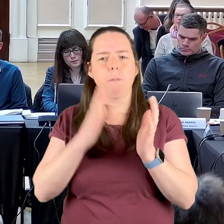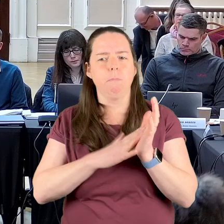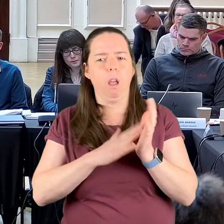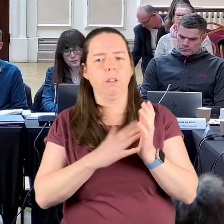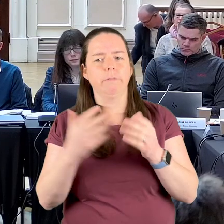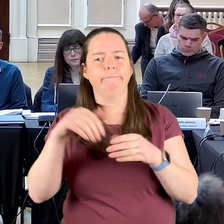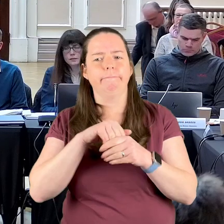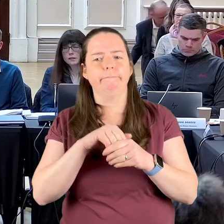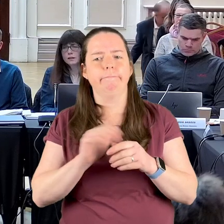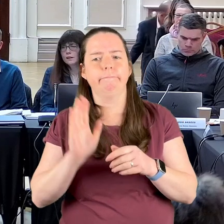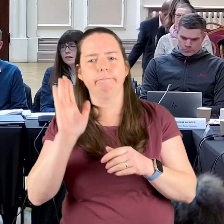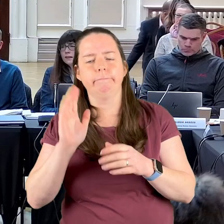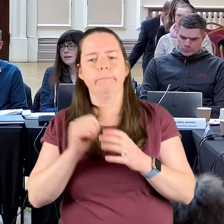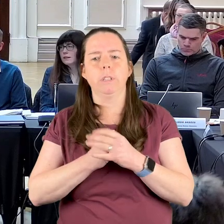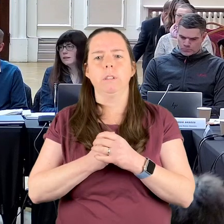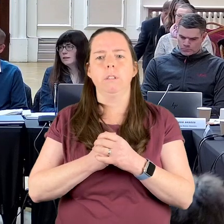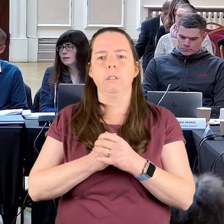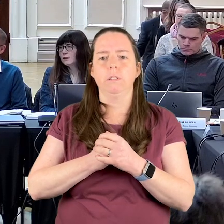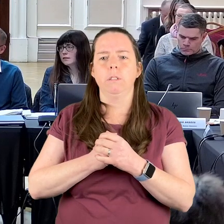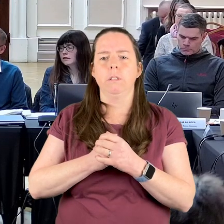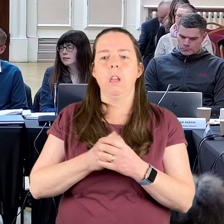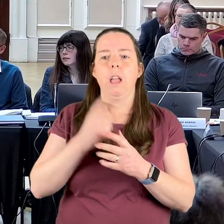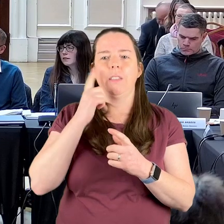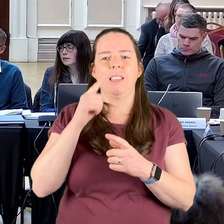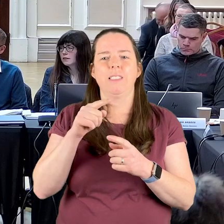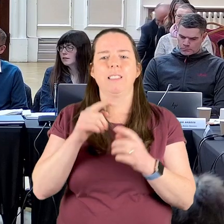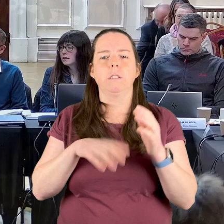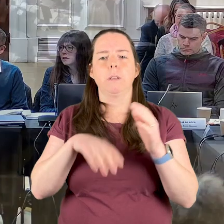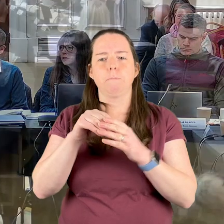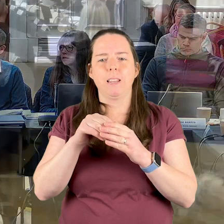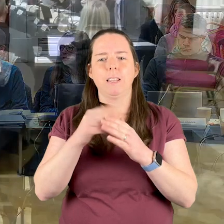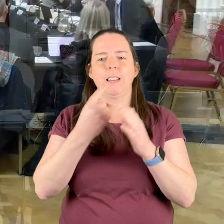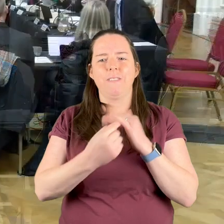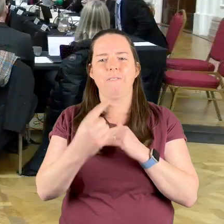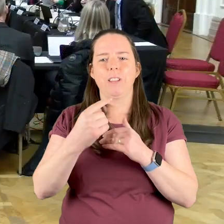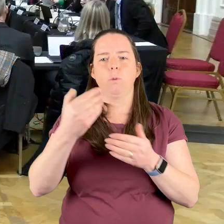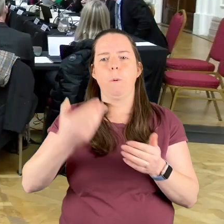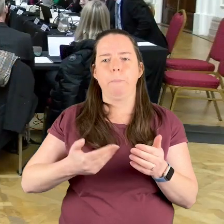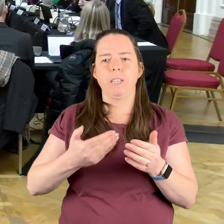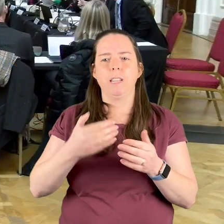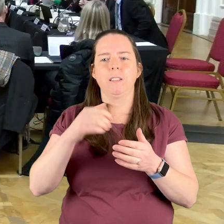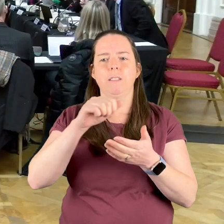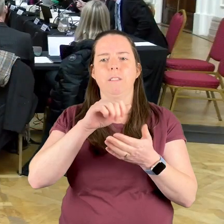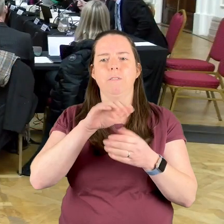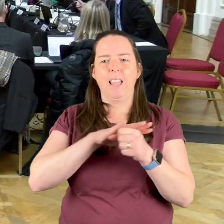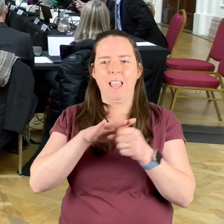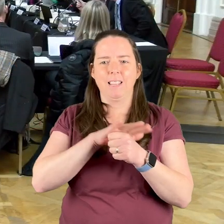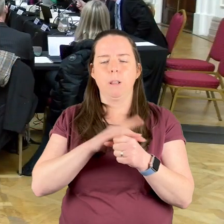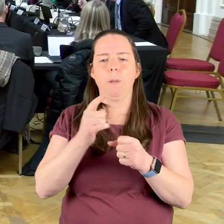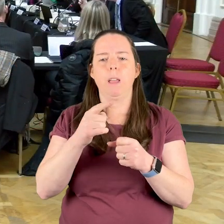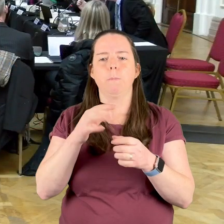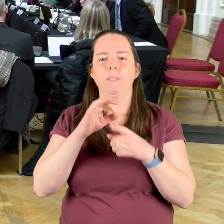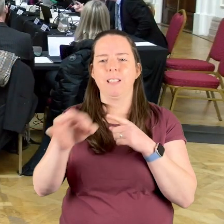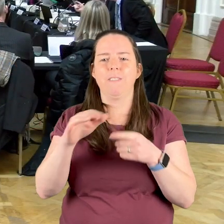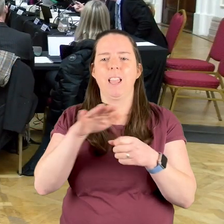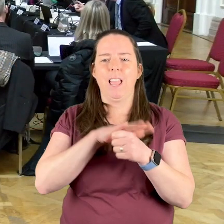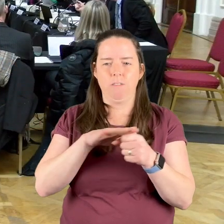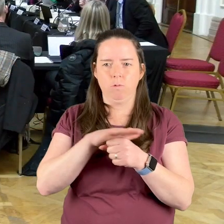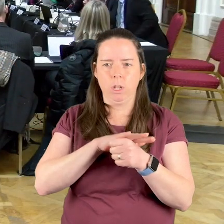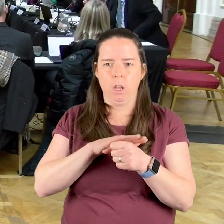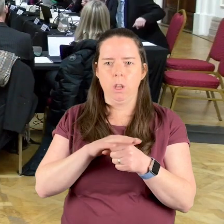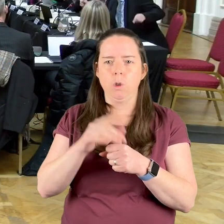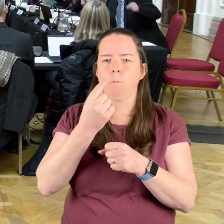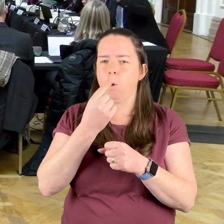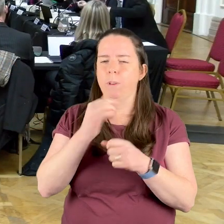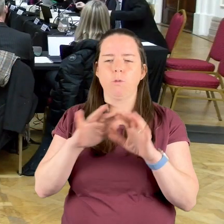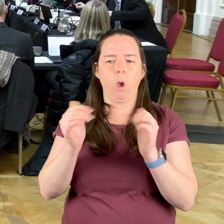Mark's jumping in. So I think this is it's a submitted individual business case about a particular area,